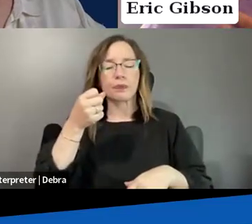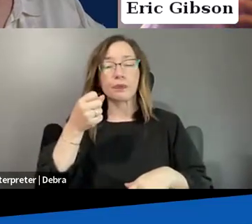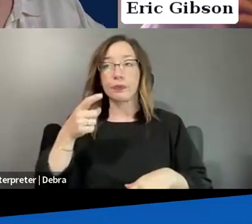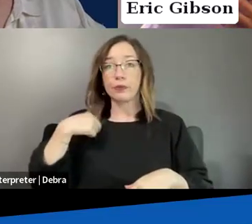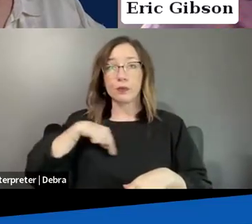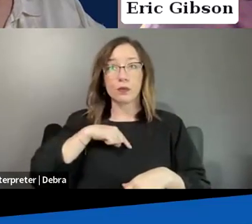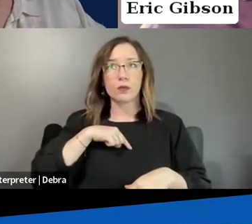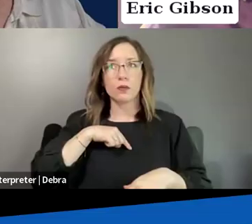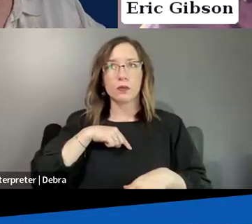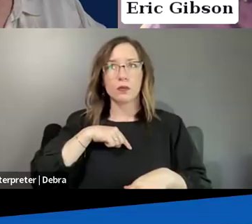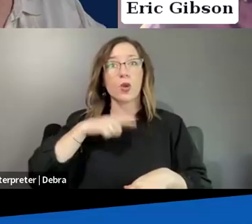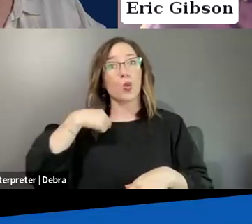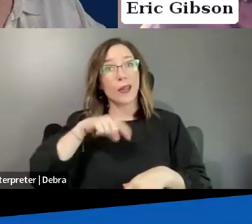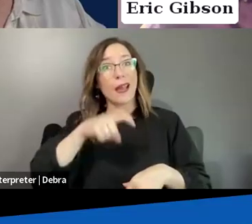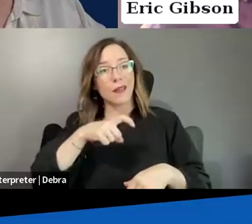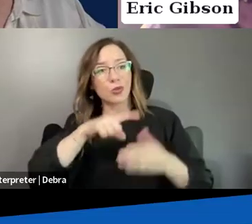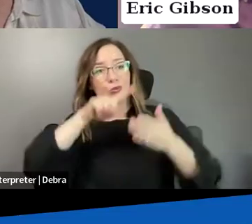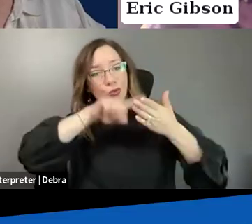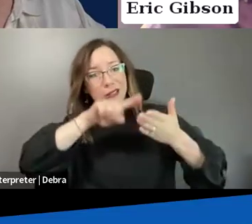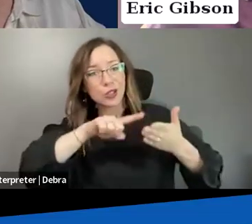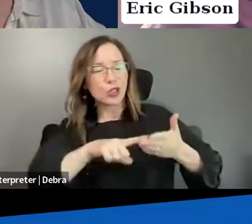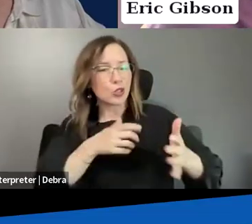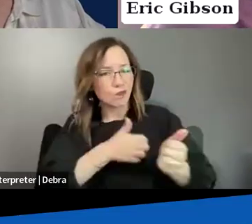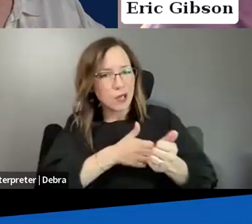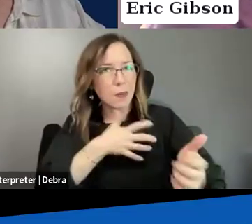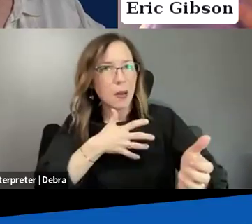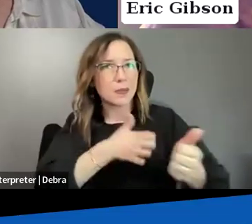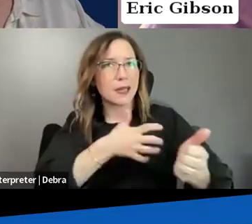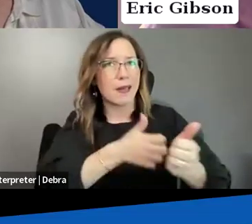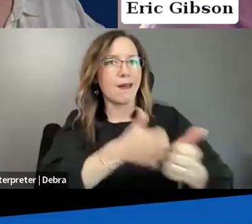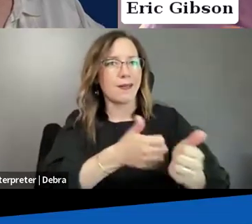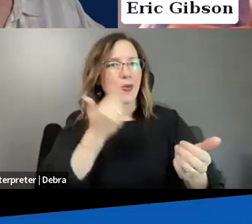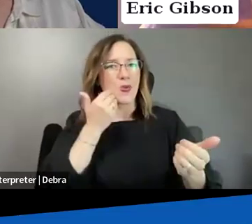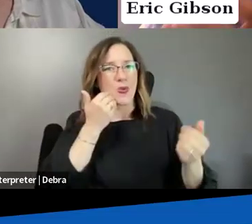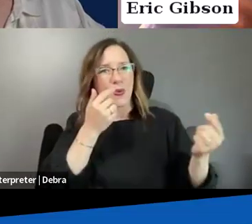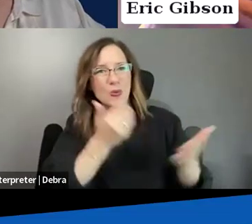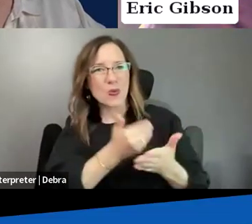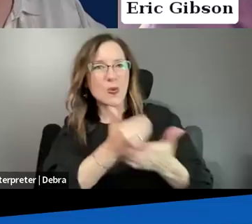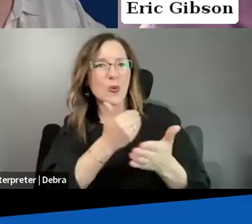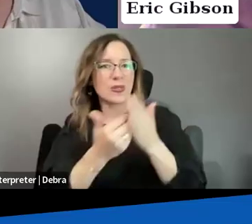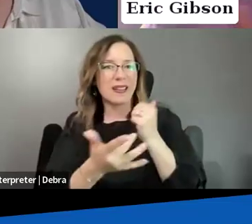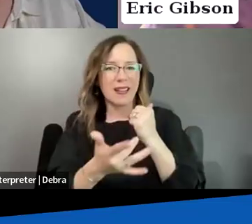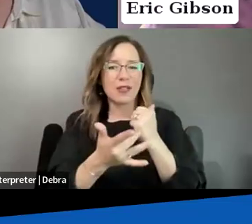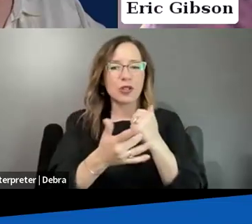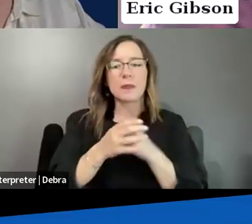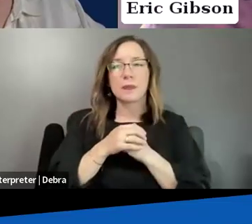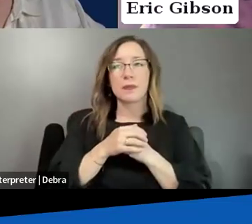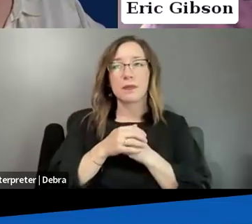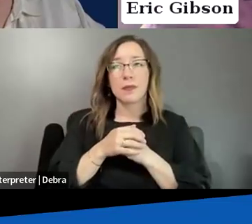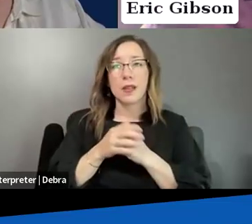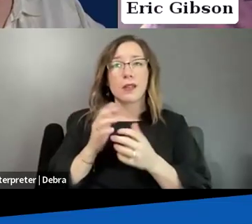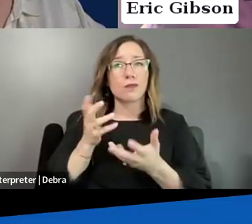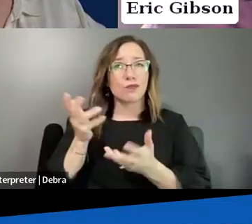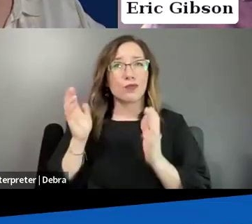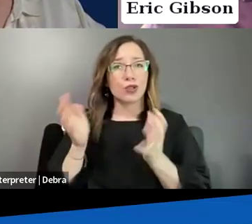people that's aging, we have to keep up with technology because, like, even talking to Hannah back and